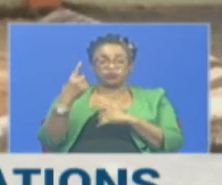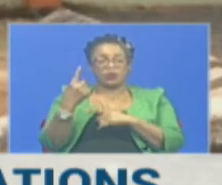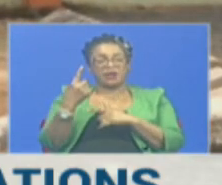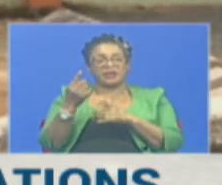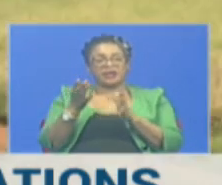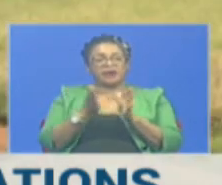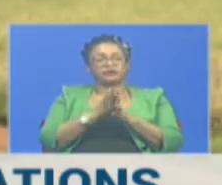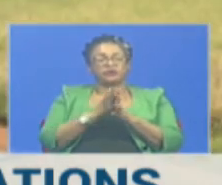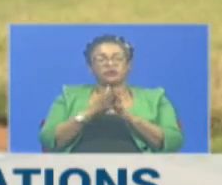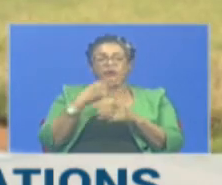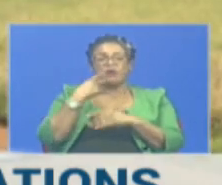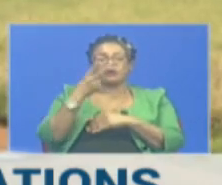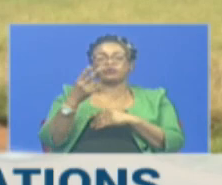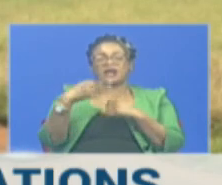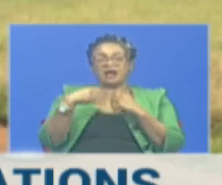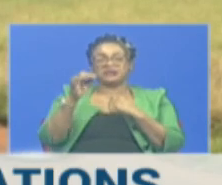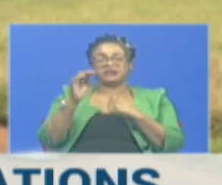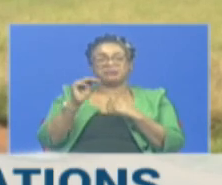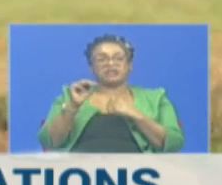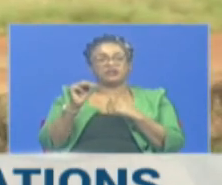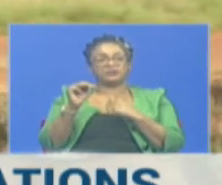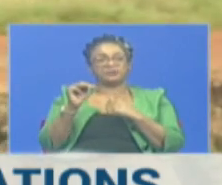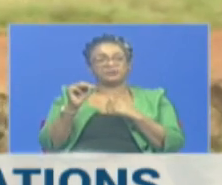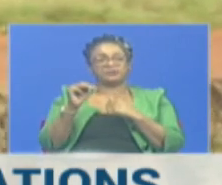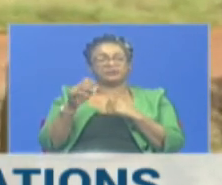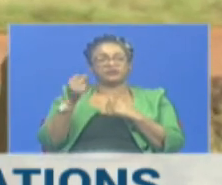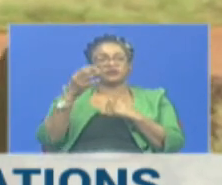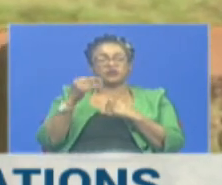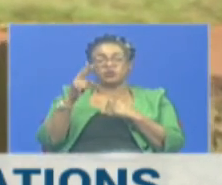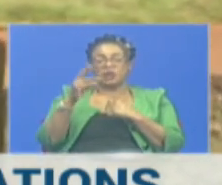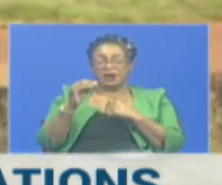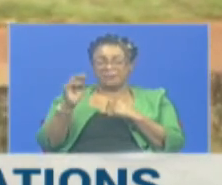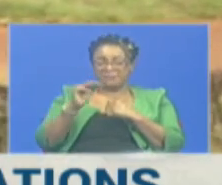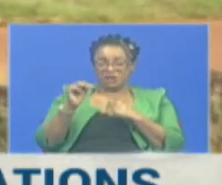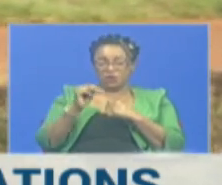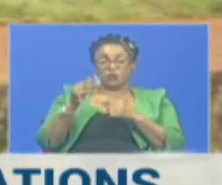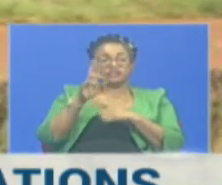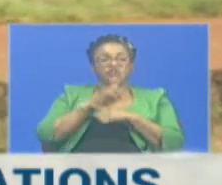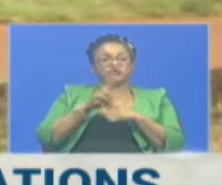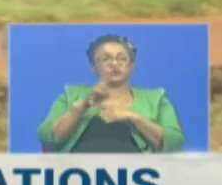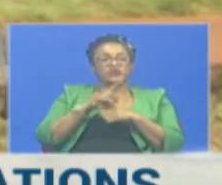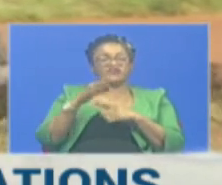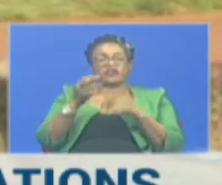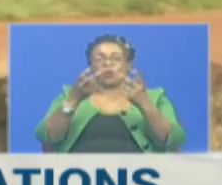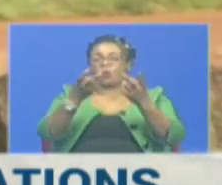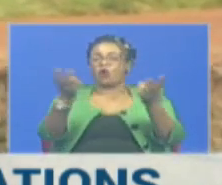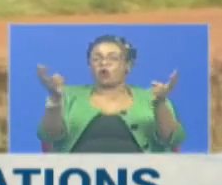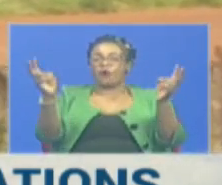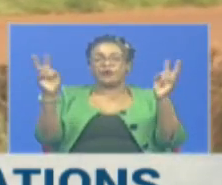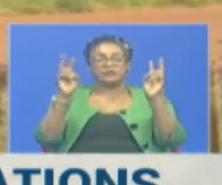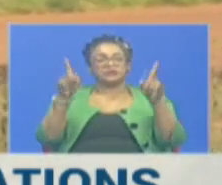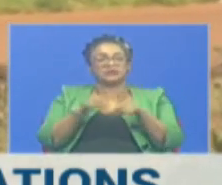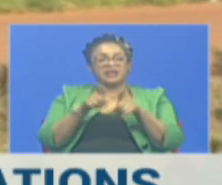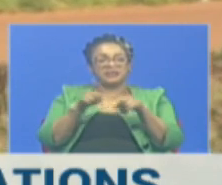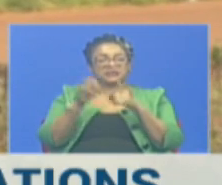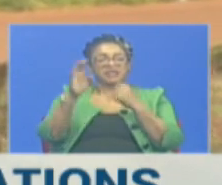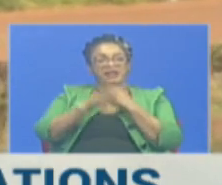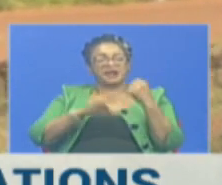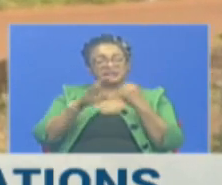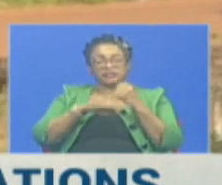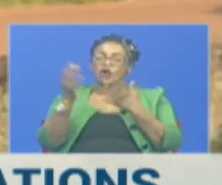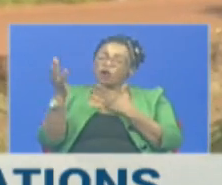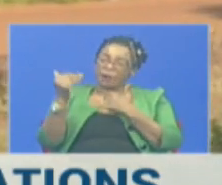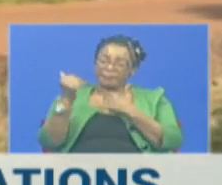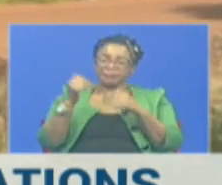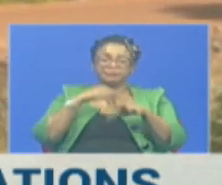cost 280 million shillings. So far, 20 million shillings was spent for the perimeter wall, even as the country hopes the national